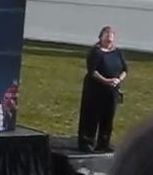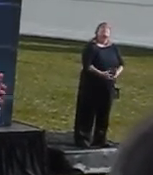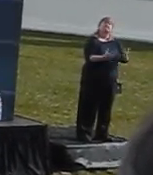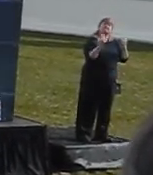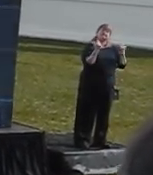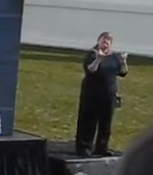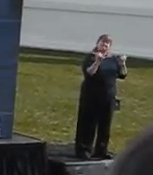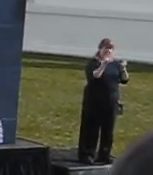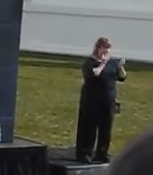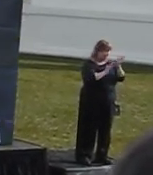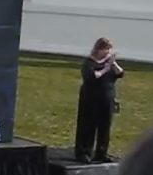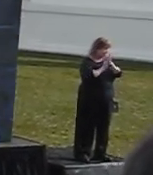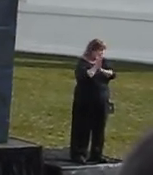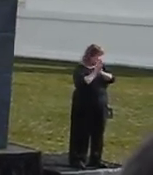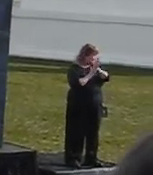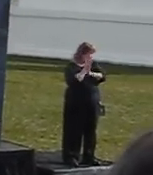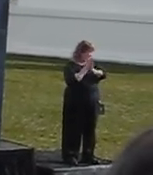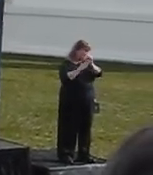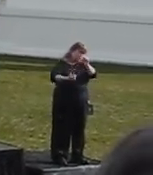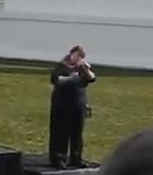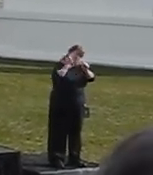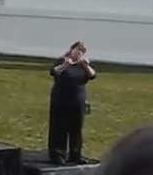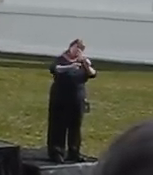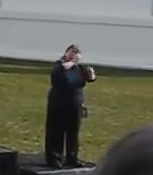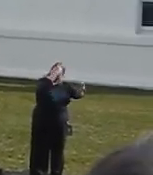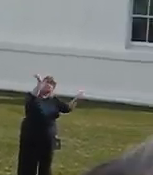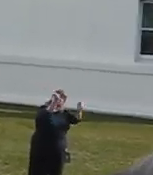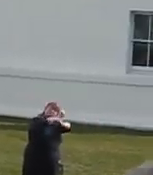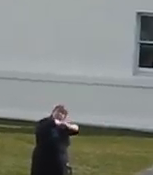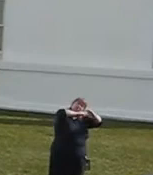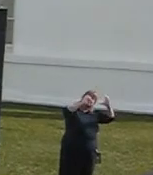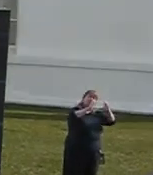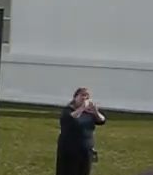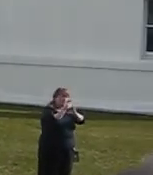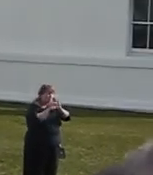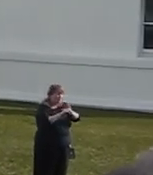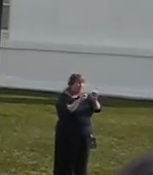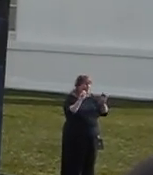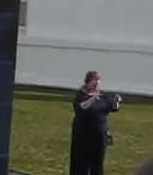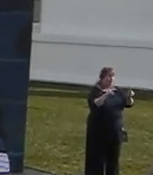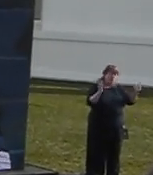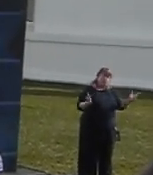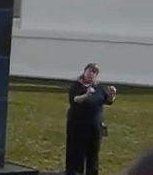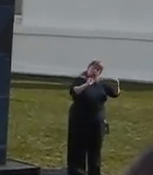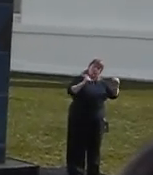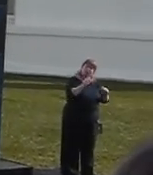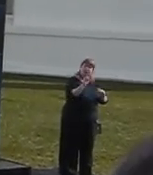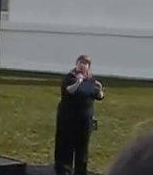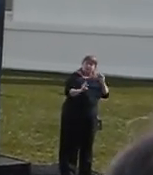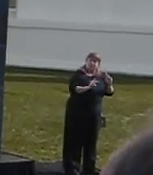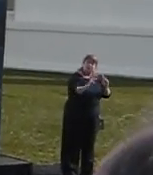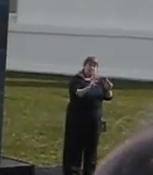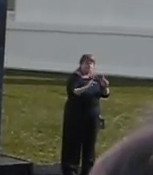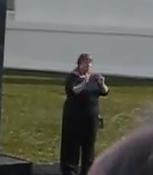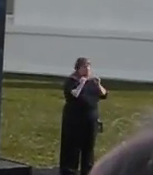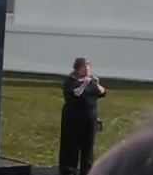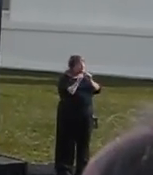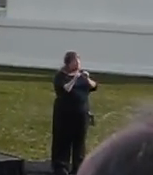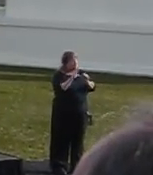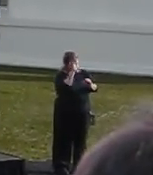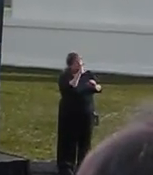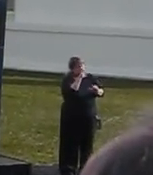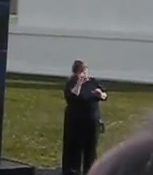Now, as we enthusiastically pursue this vision of a Commonwealth of opportunity, I urge all Virginians to continue to seek your